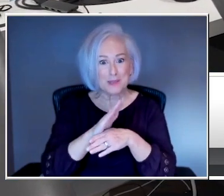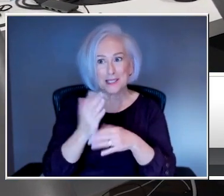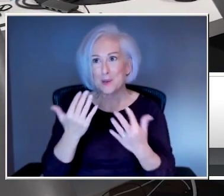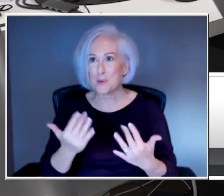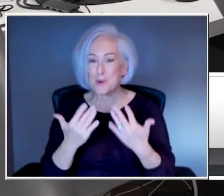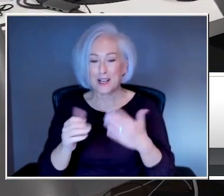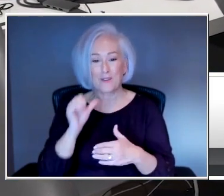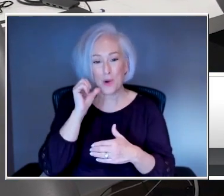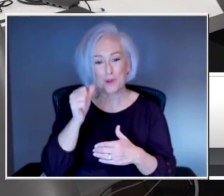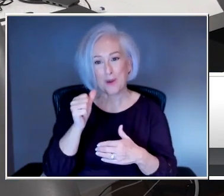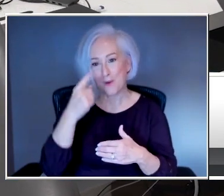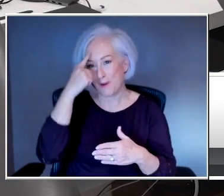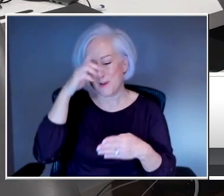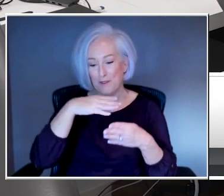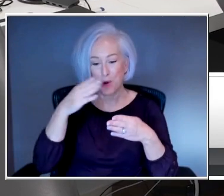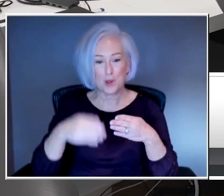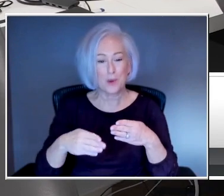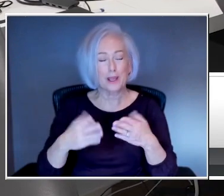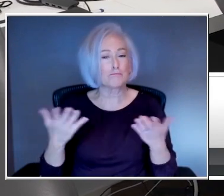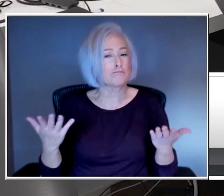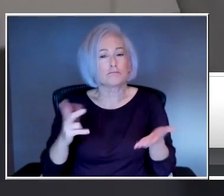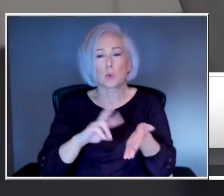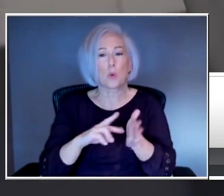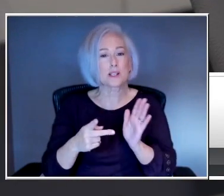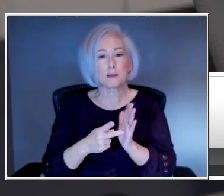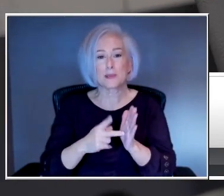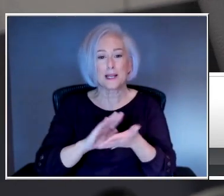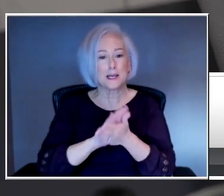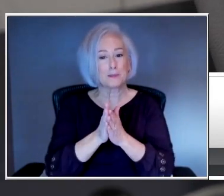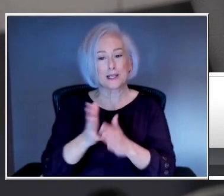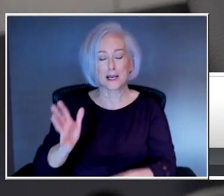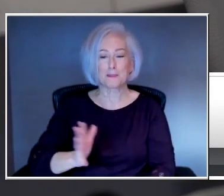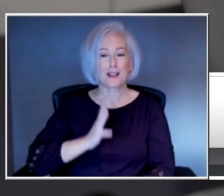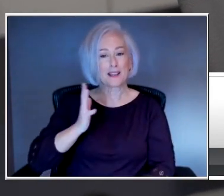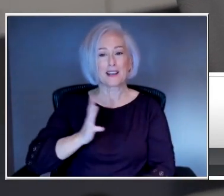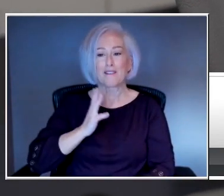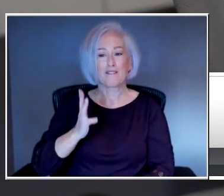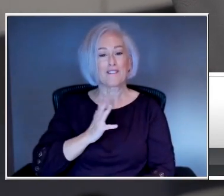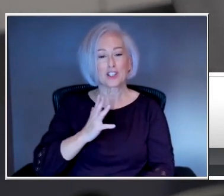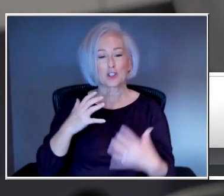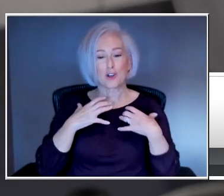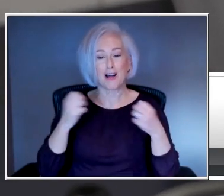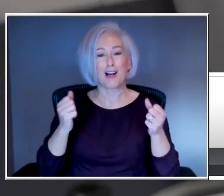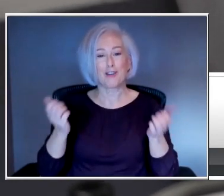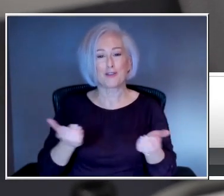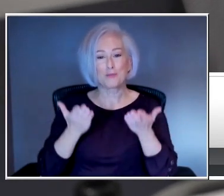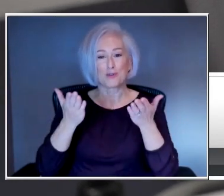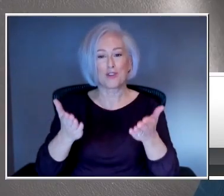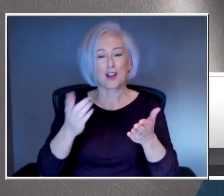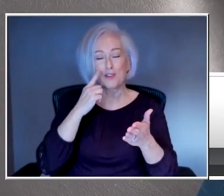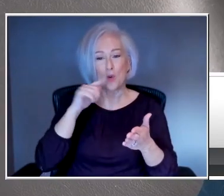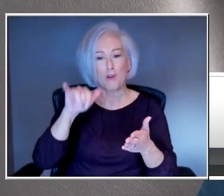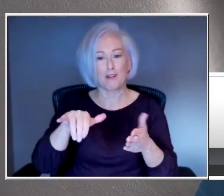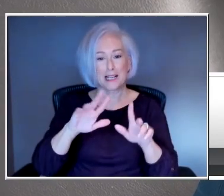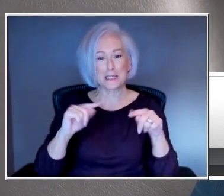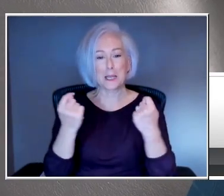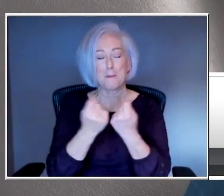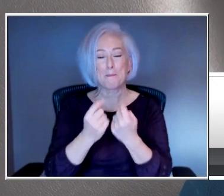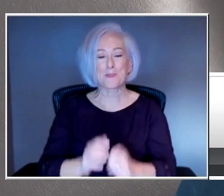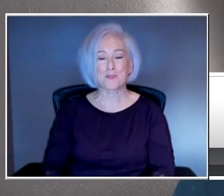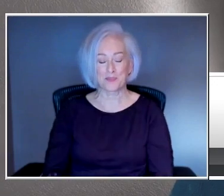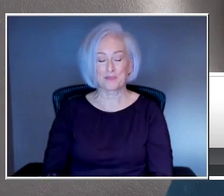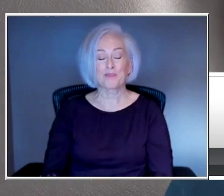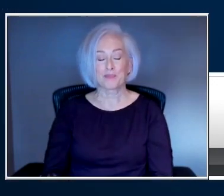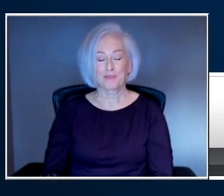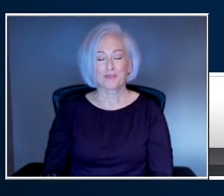What does it mean to really be the official healthcare provider for a team like this? You know, it requires a